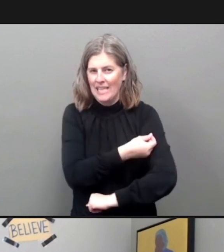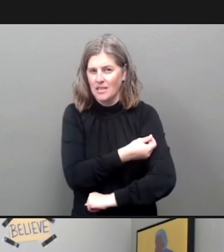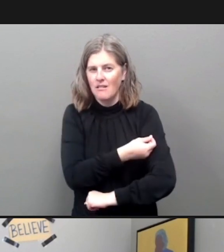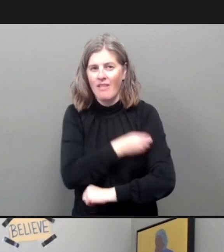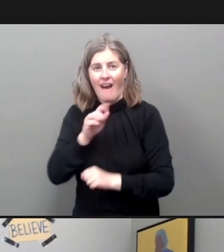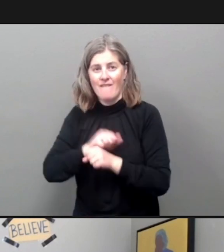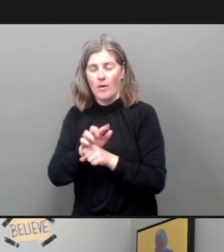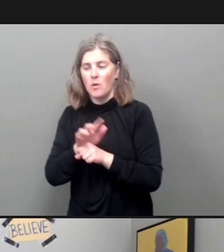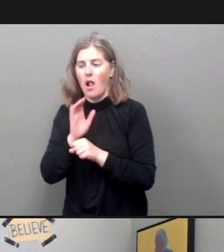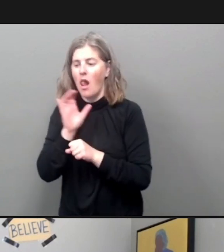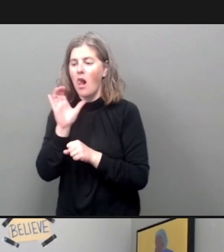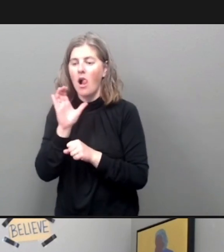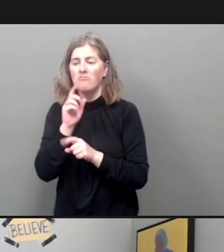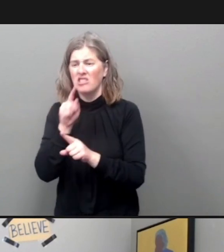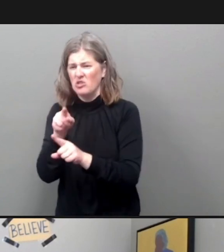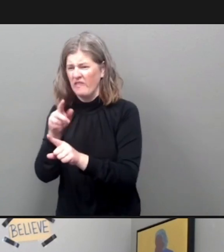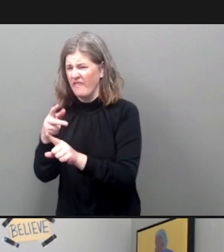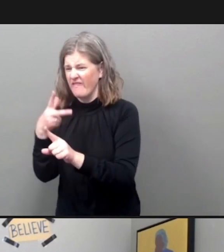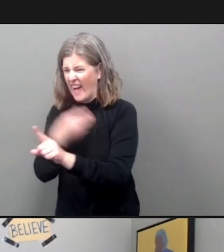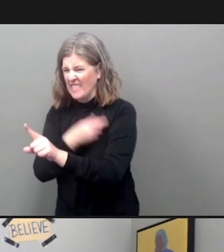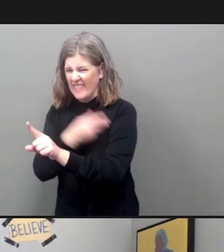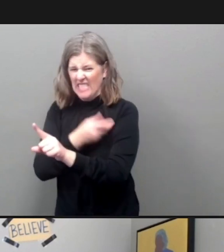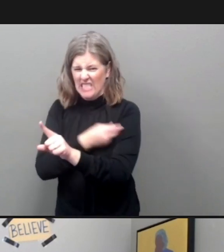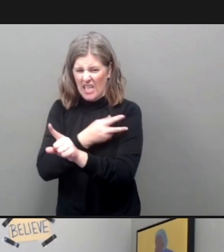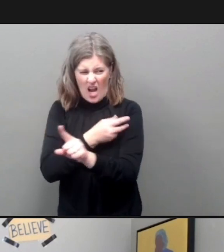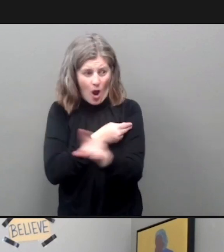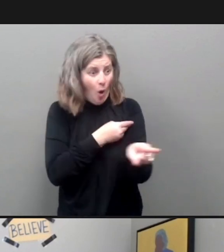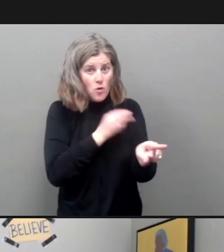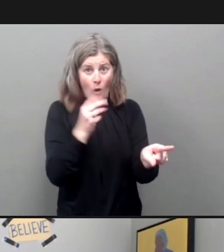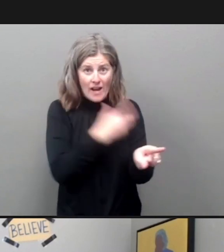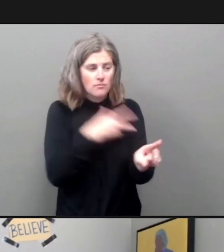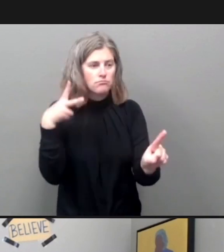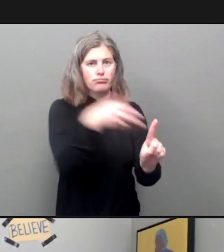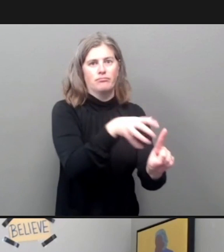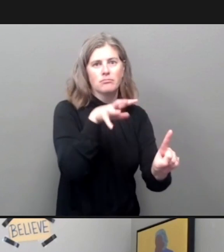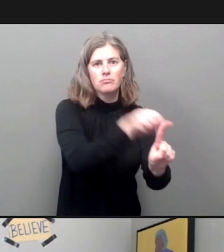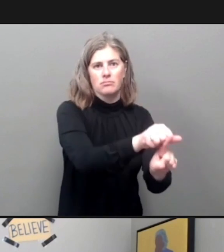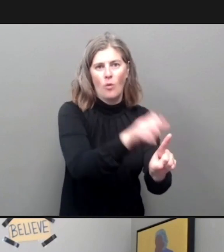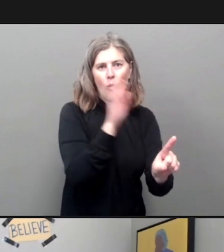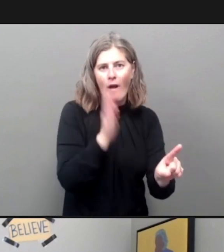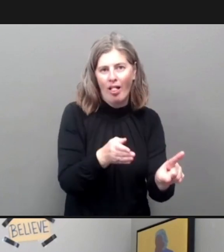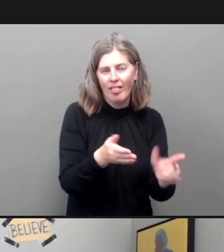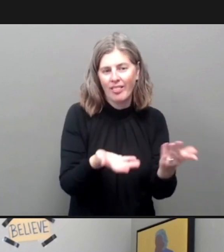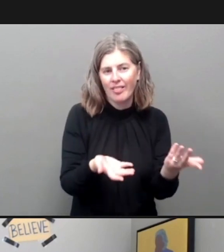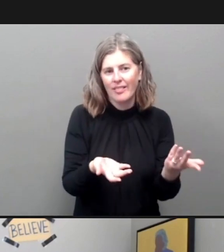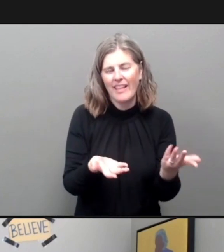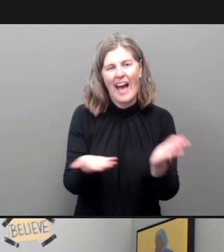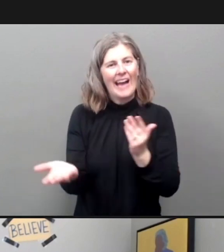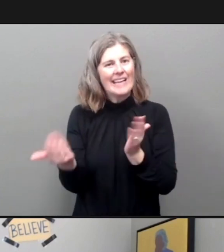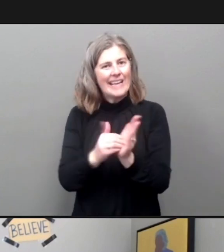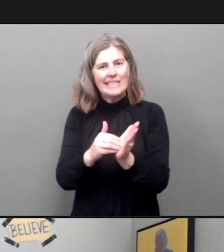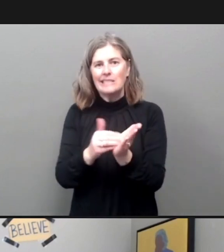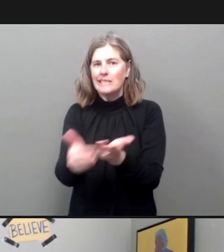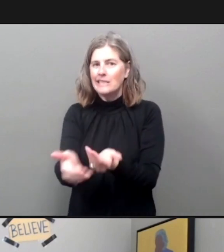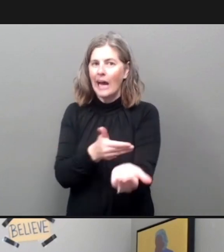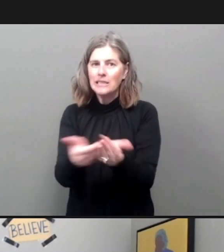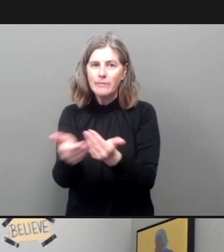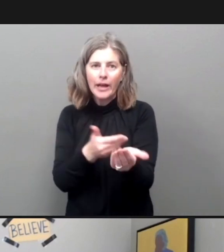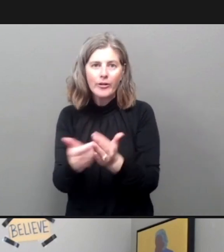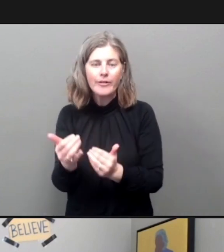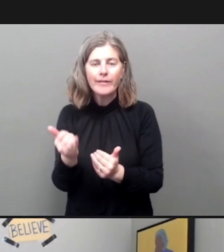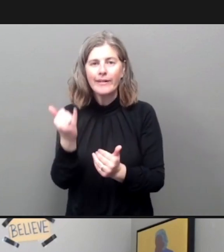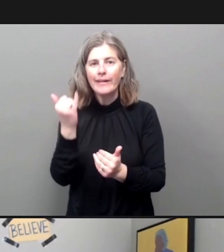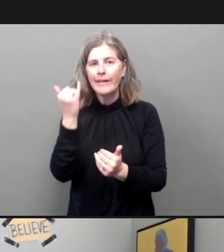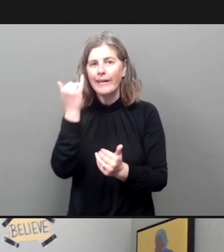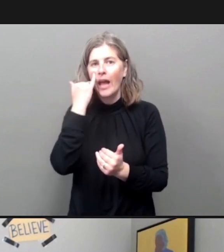as our numbers clearly show. So again, it doesn't matter if you are